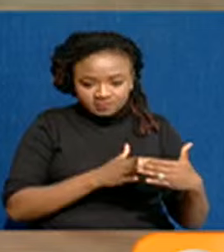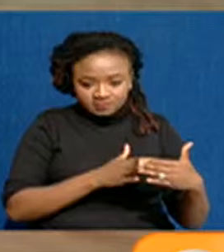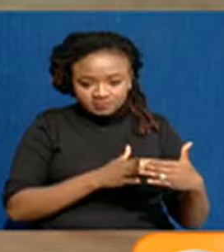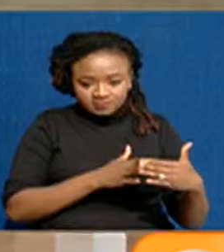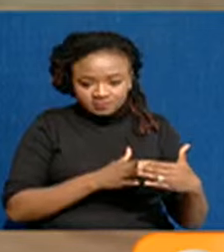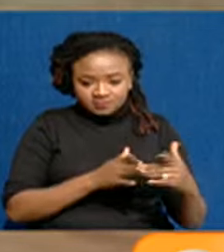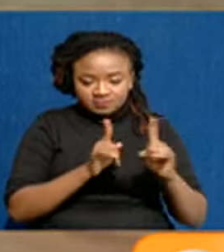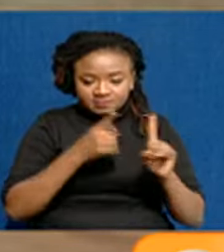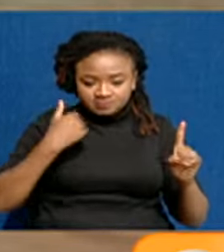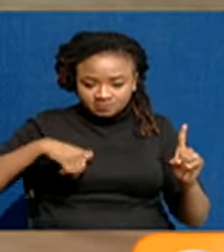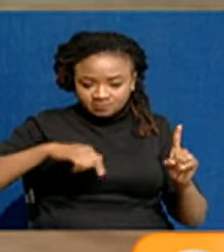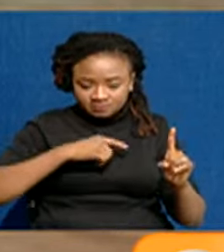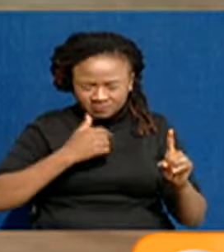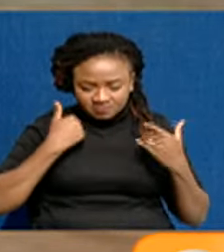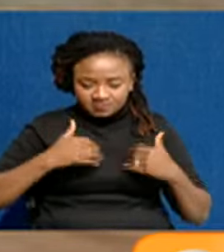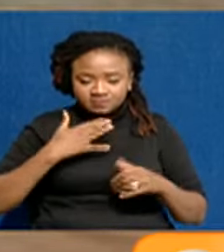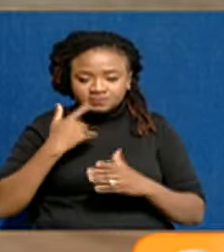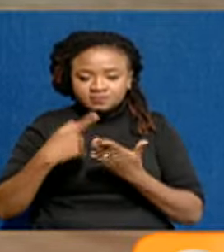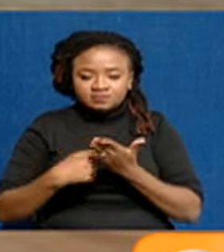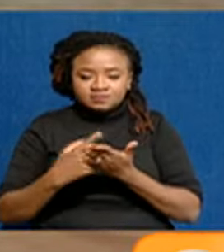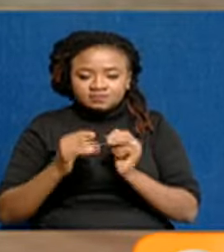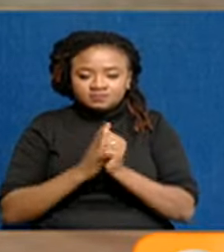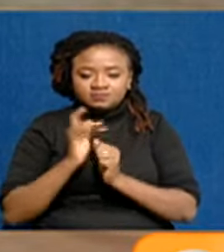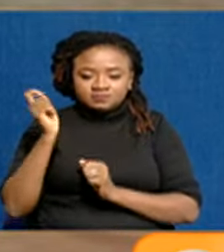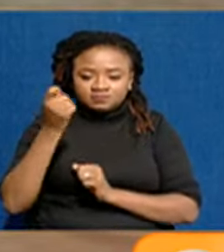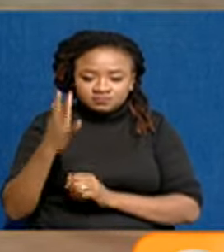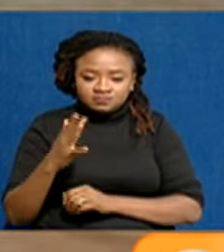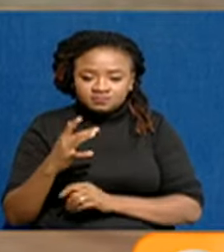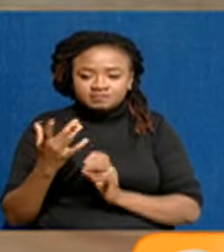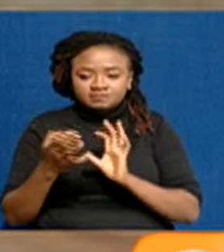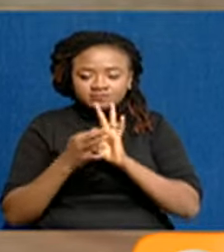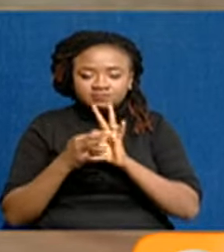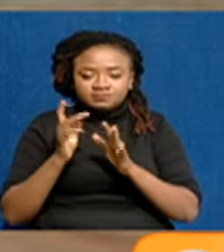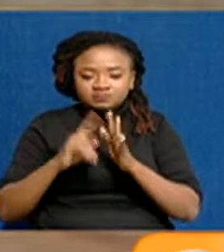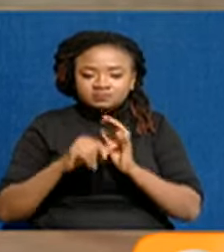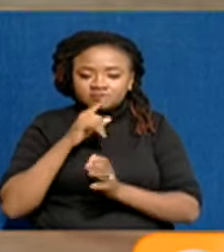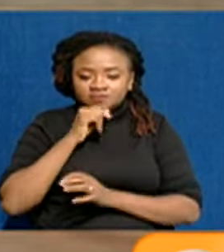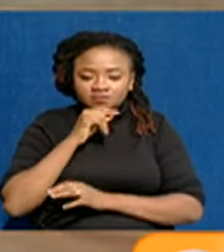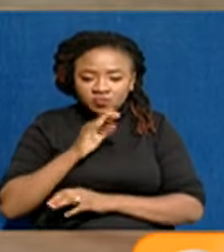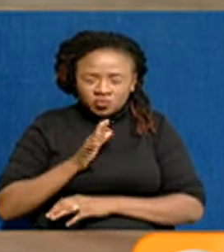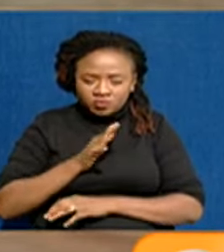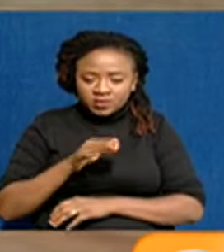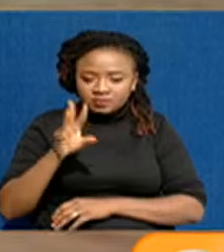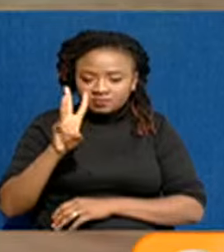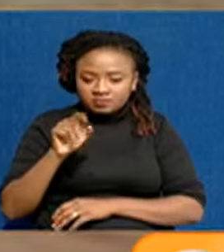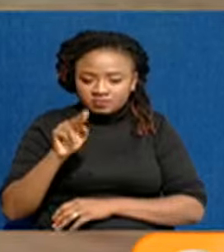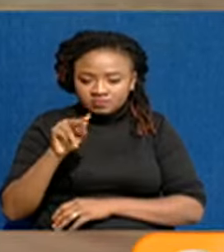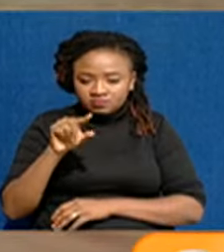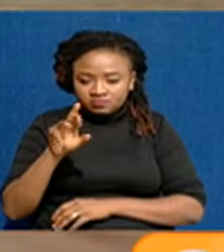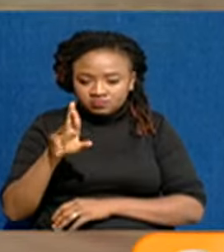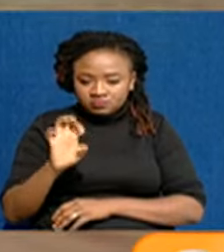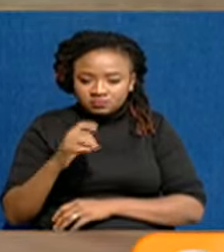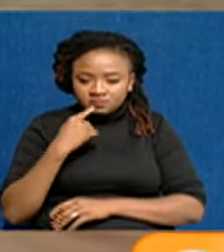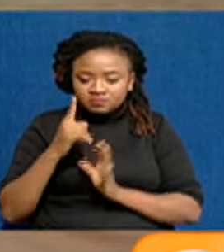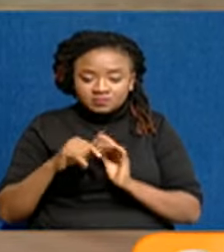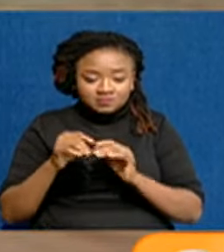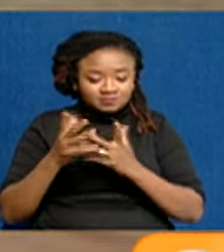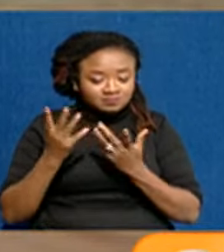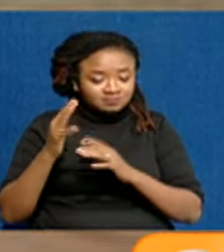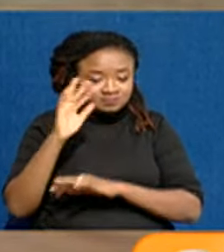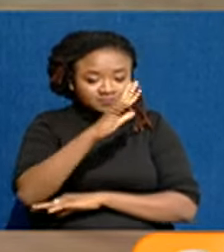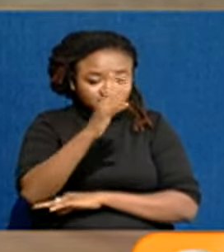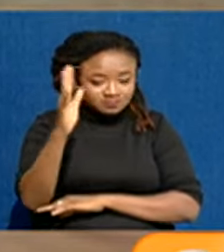speak to Kenyans to resonate with what our very own Wangari Maathai once said, that nature is very unforgiving. You destroy